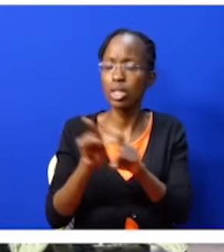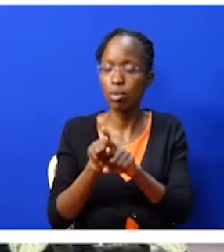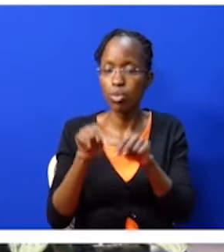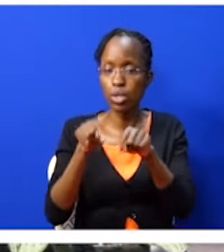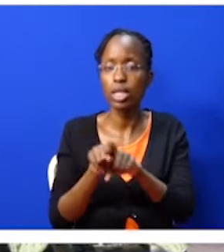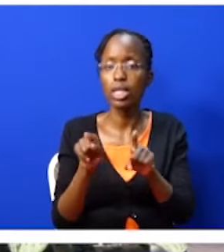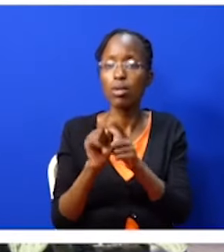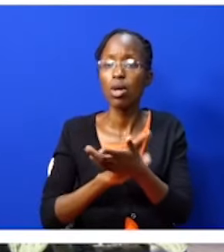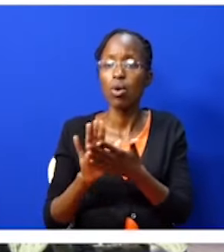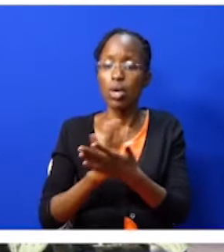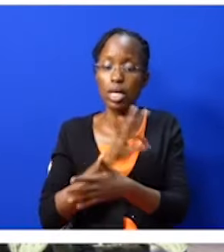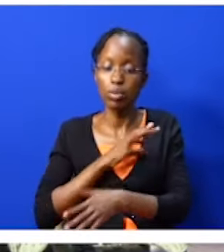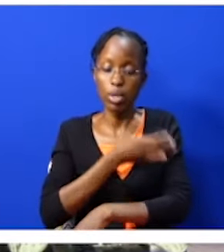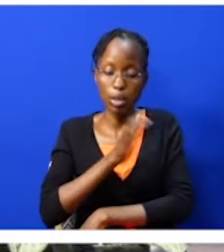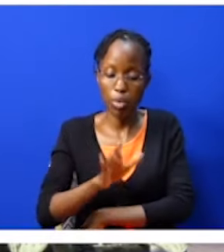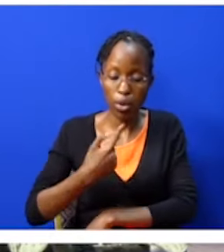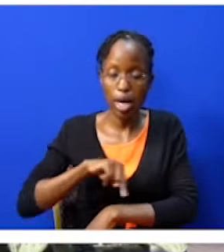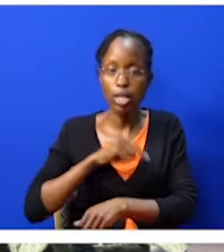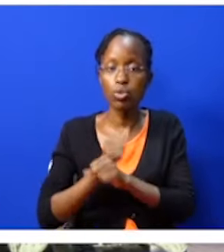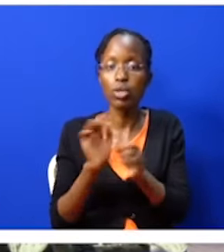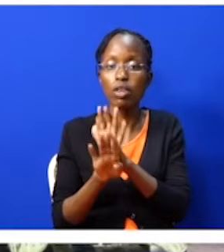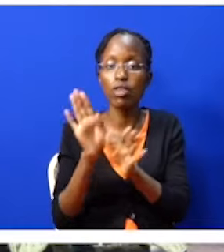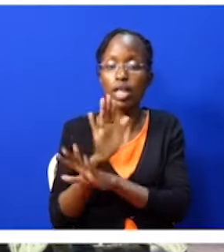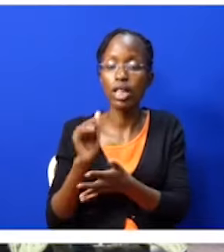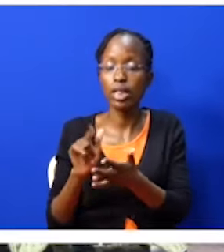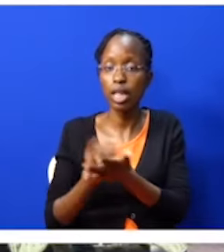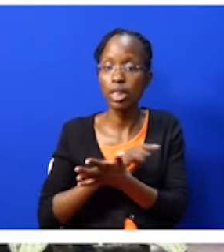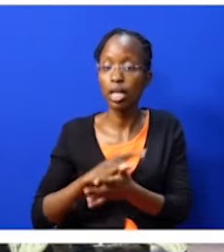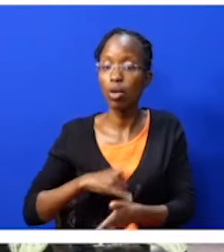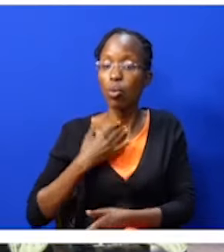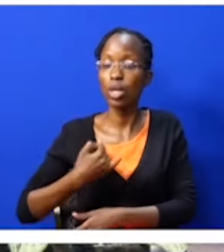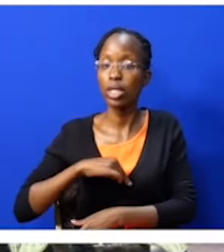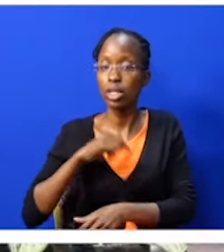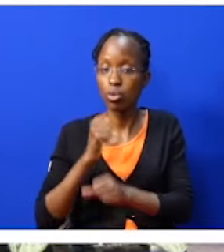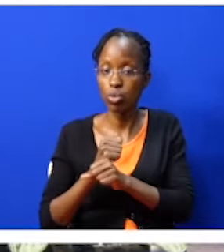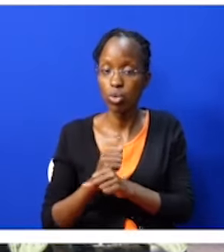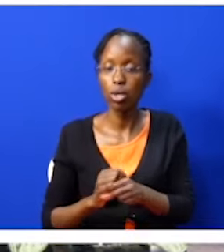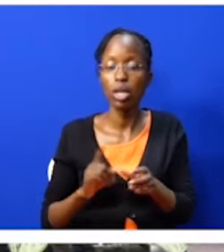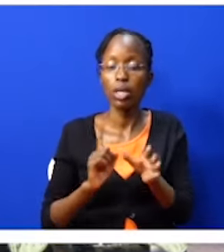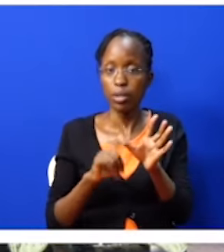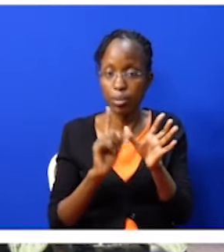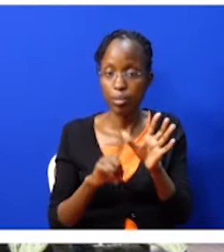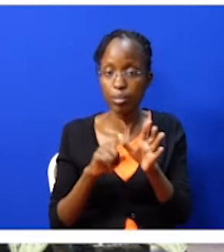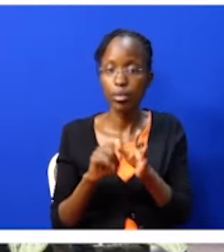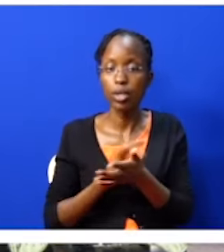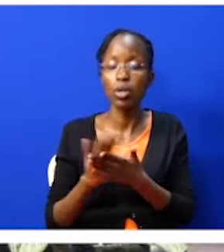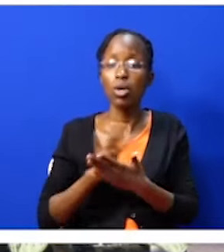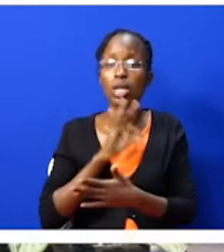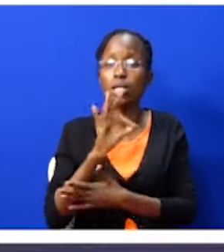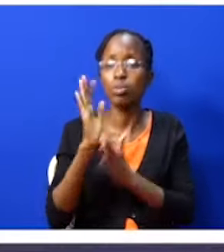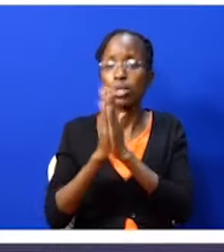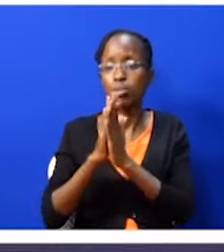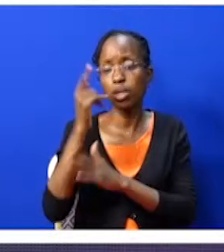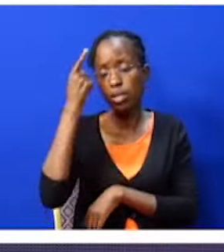us power and boldness to do everything God asks us to do. Number five, he prays for